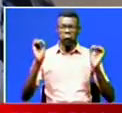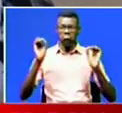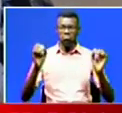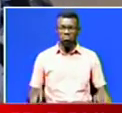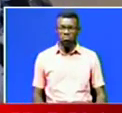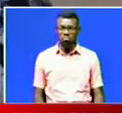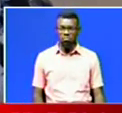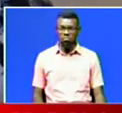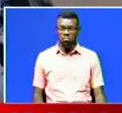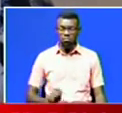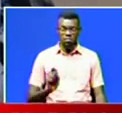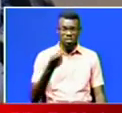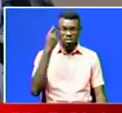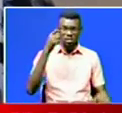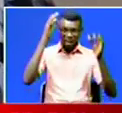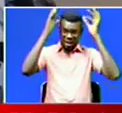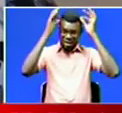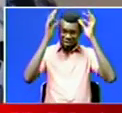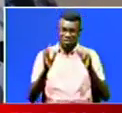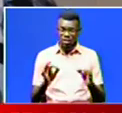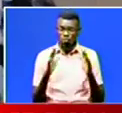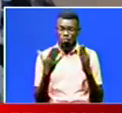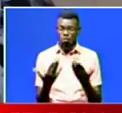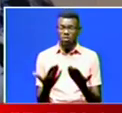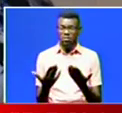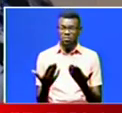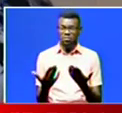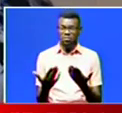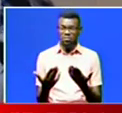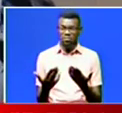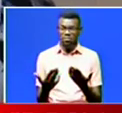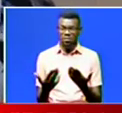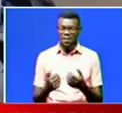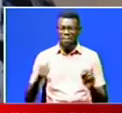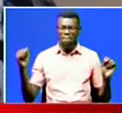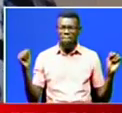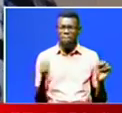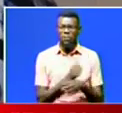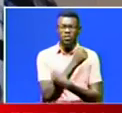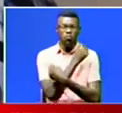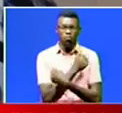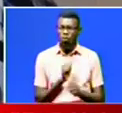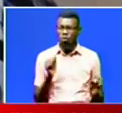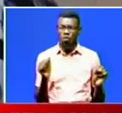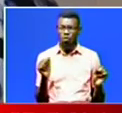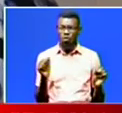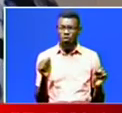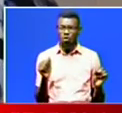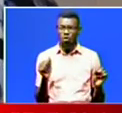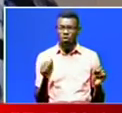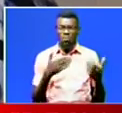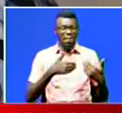this serious matter is as follows and is immutable, that we will not cede any inch of